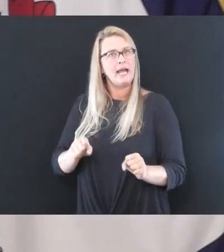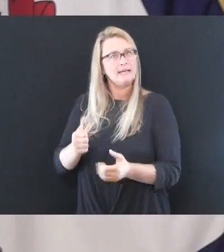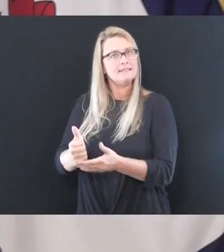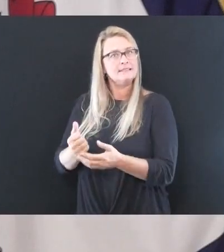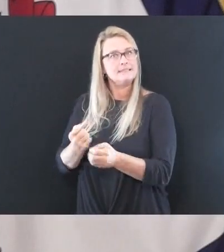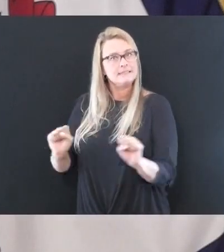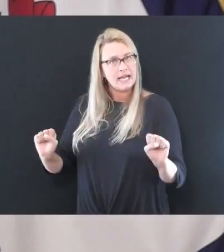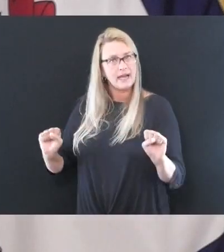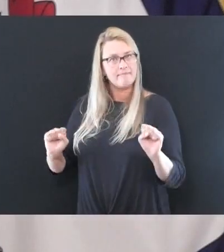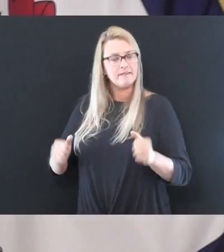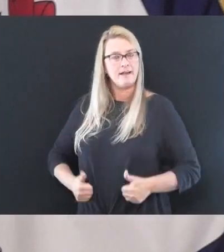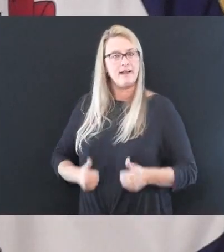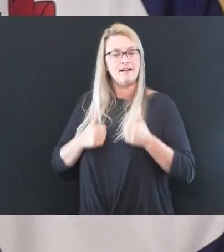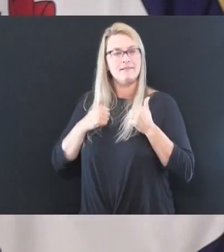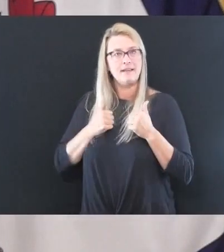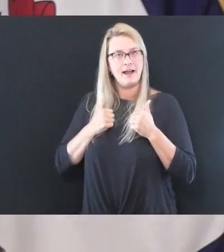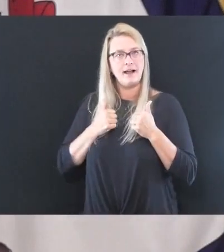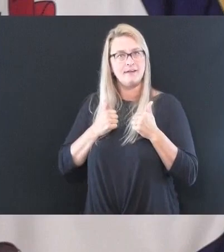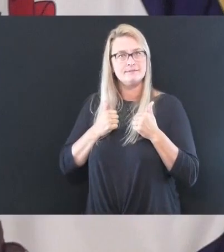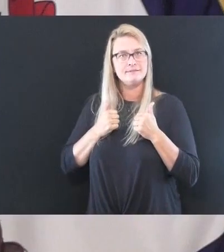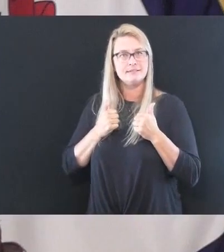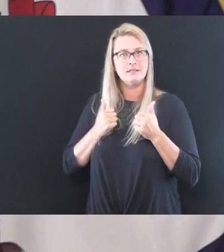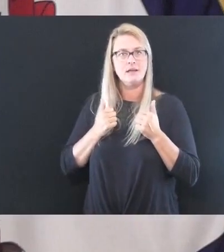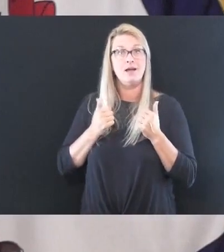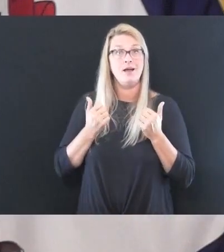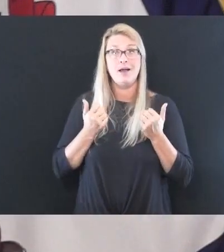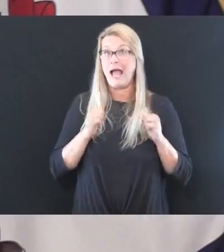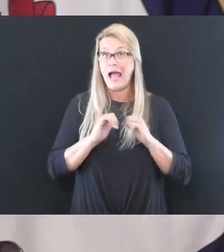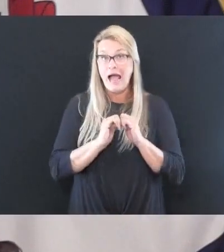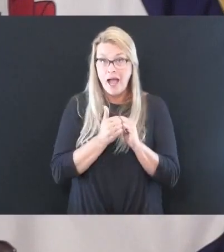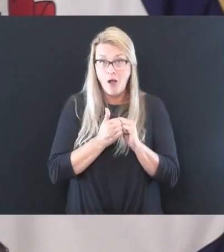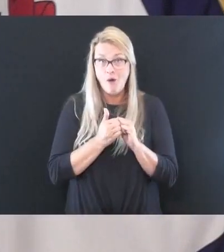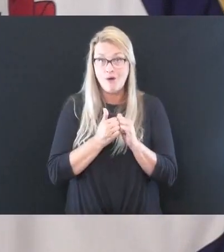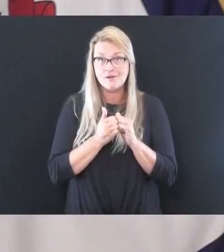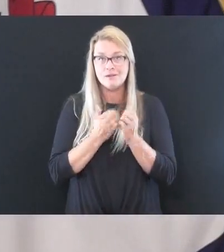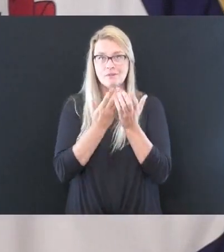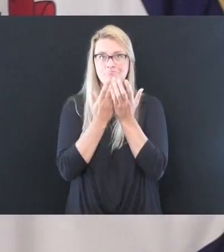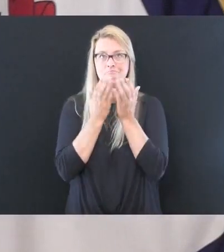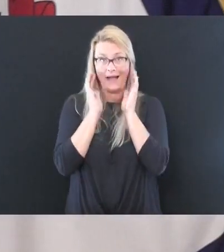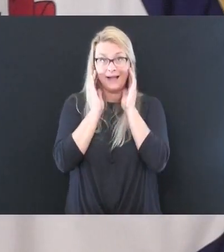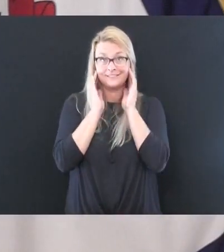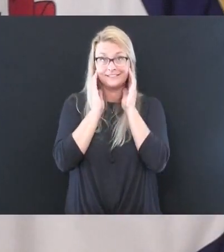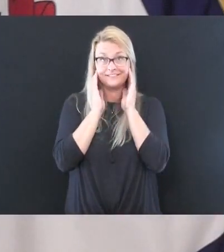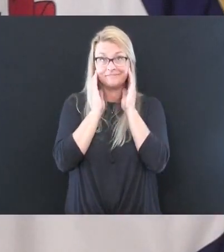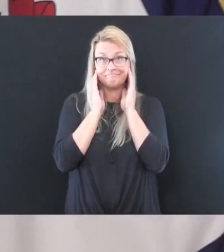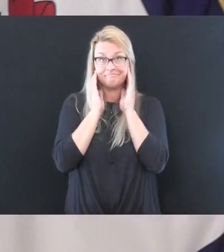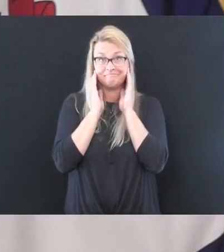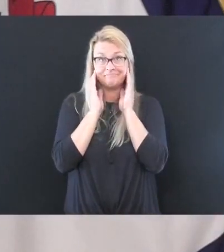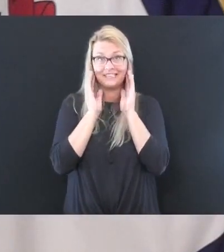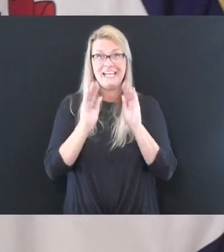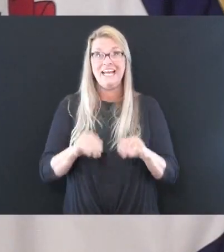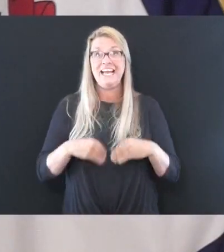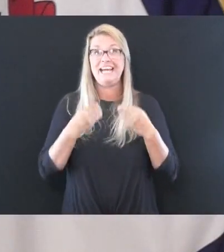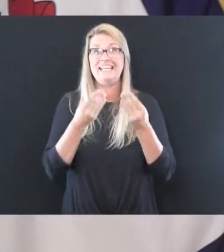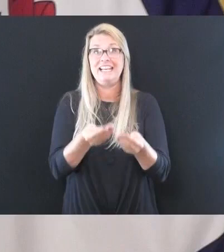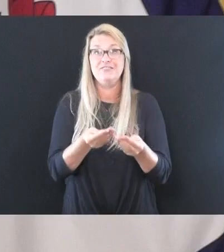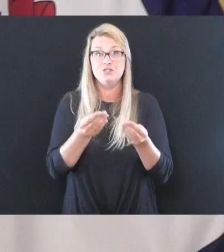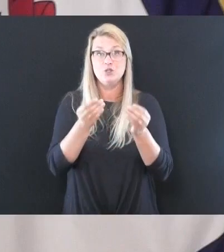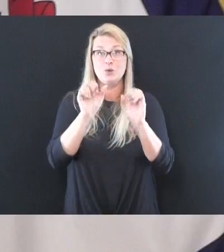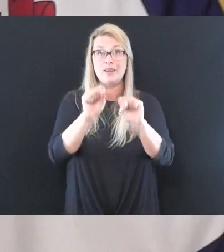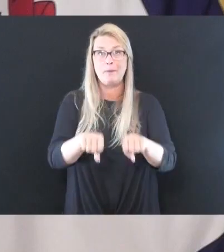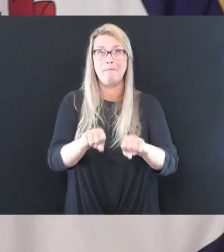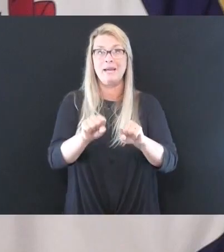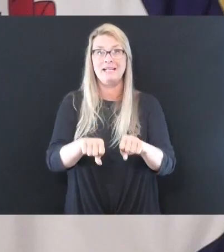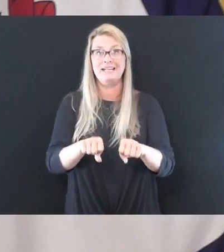doing just the simplest thing, and that's wearing your mask. Wearing your mask, Clay said, gives you the ability to run